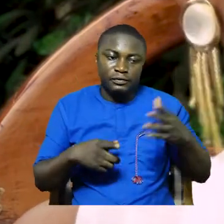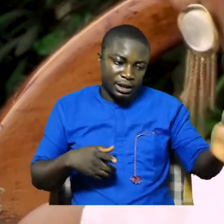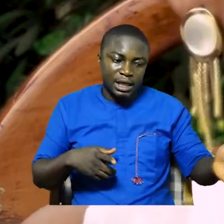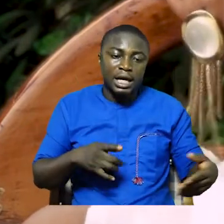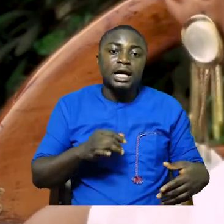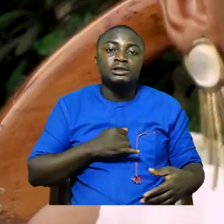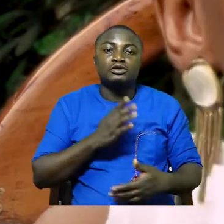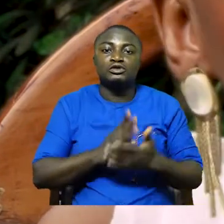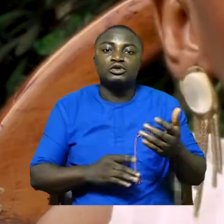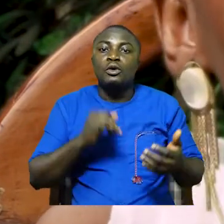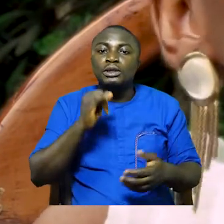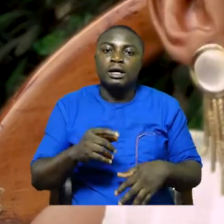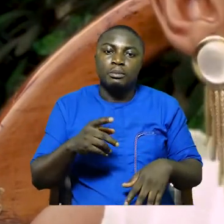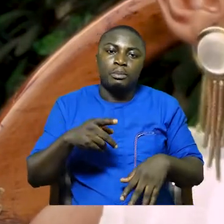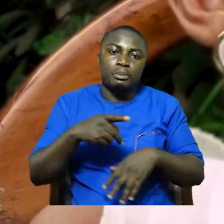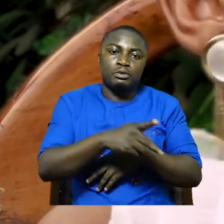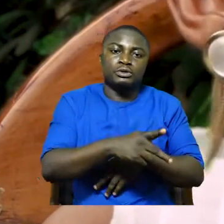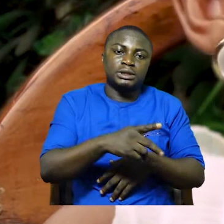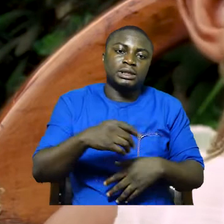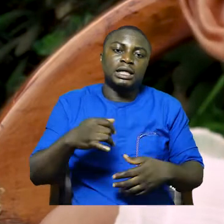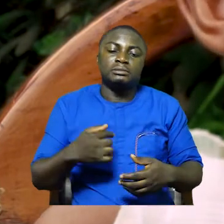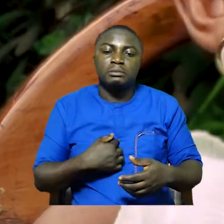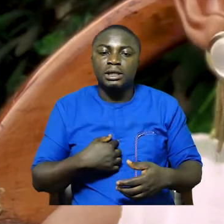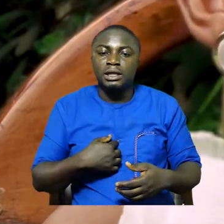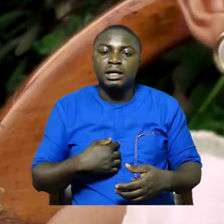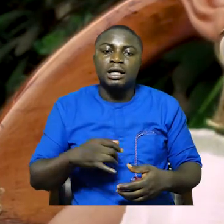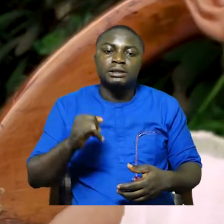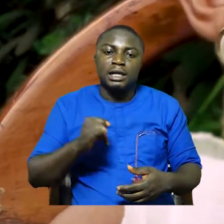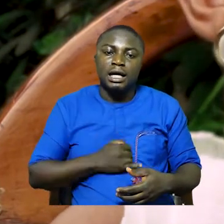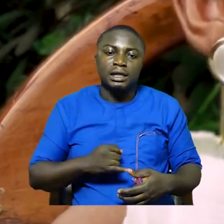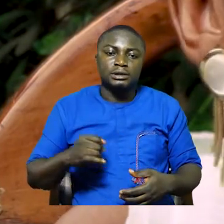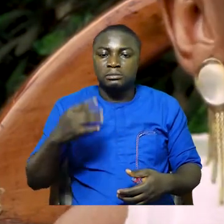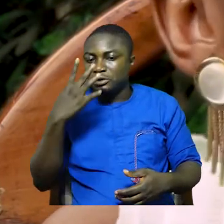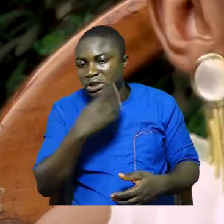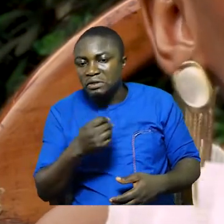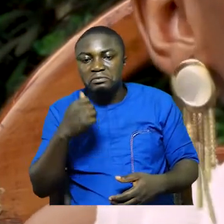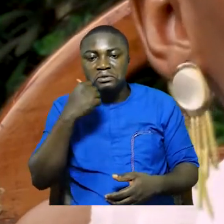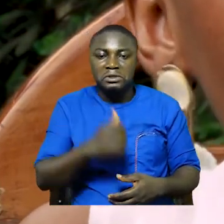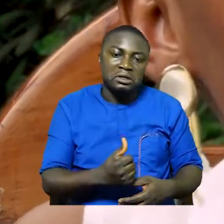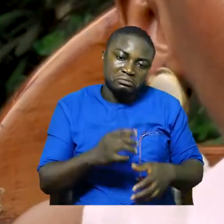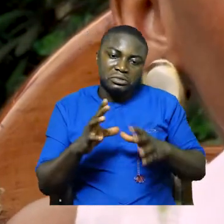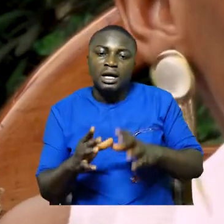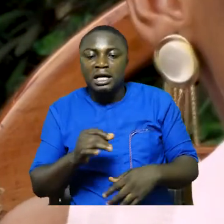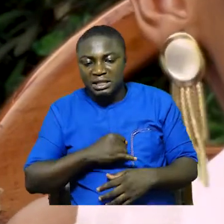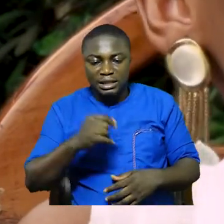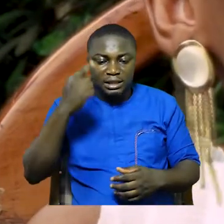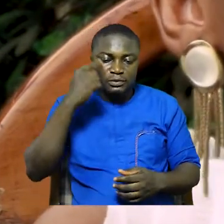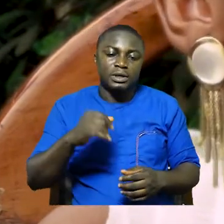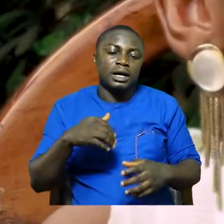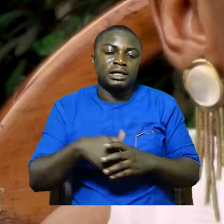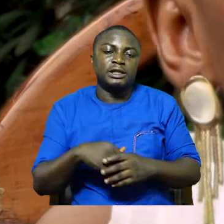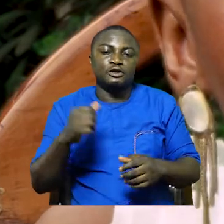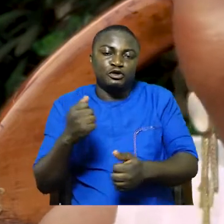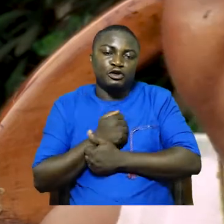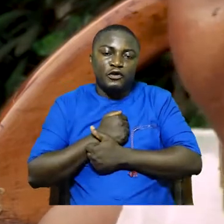cannot continue the relationship. This is somebody that already posted me on his wall, posted saying that I'm whatever, and I thought we